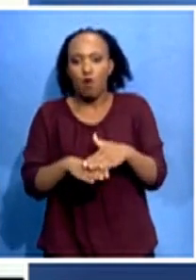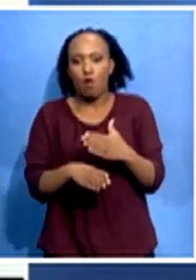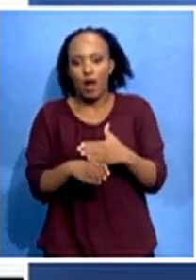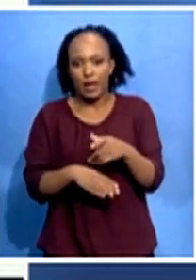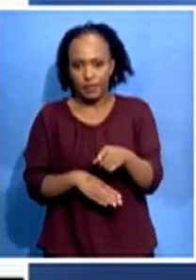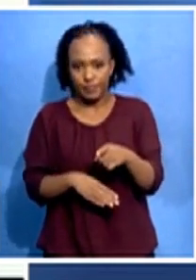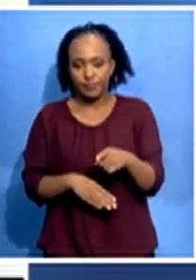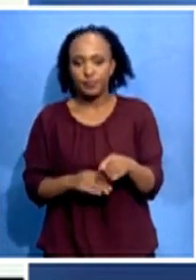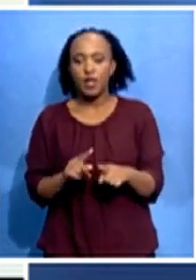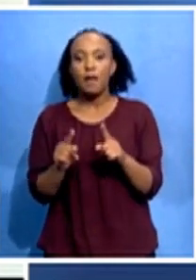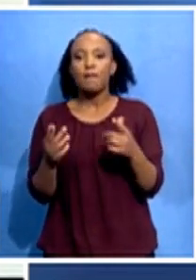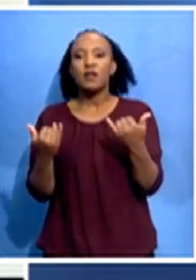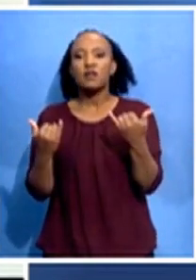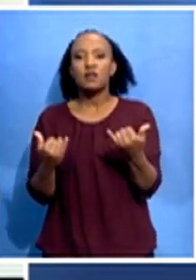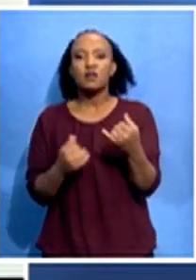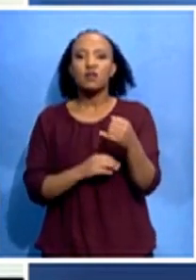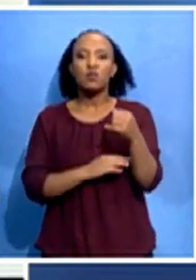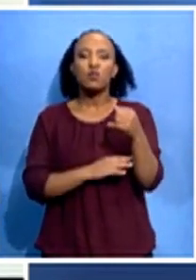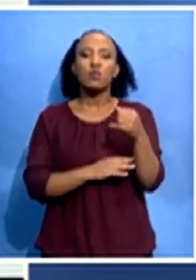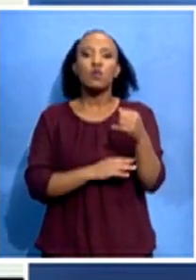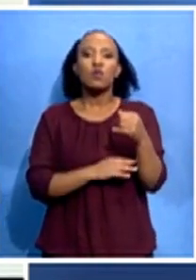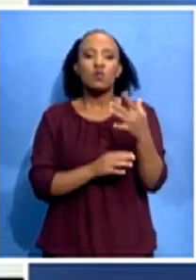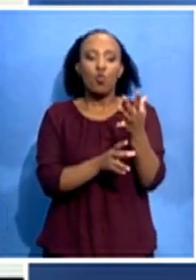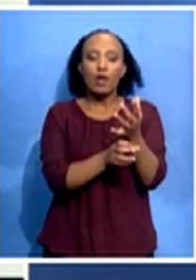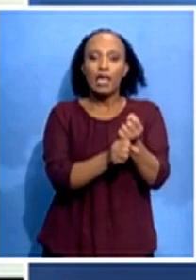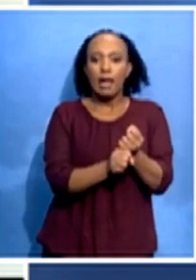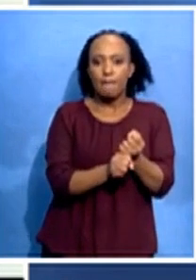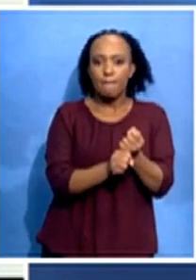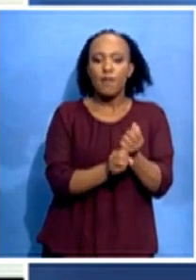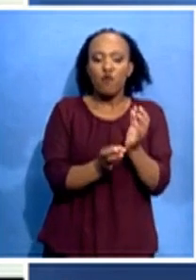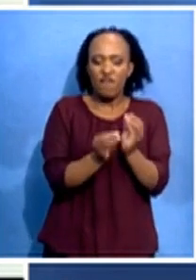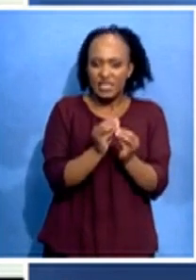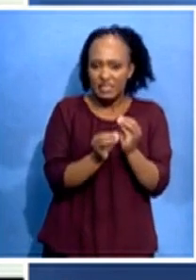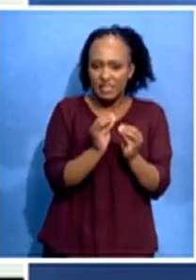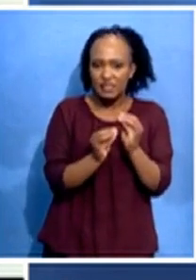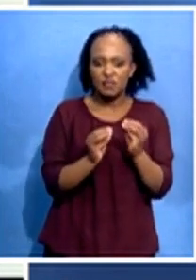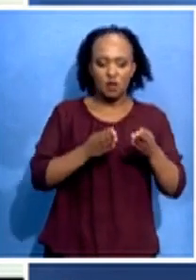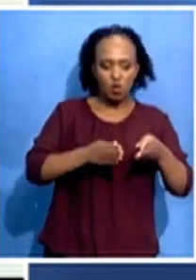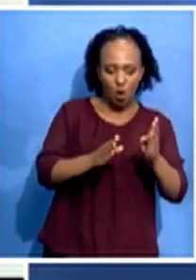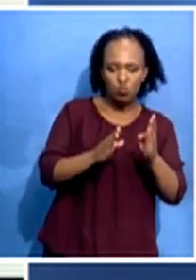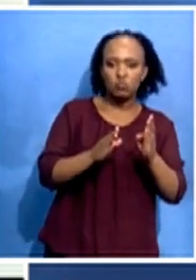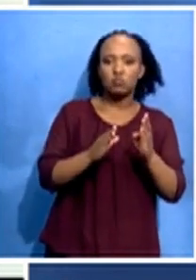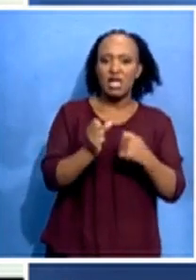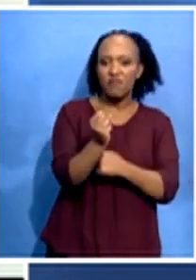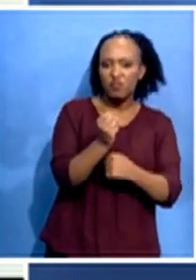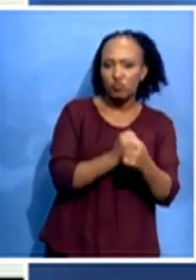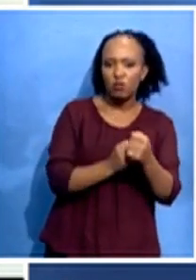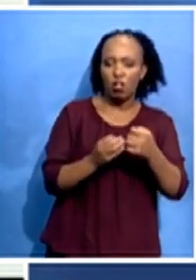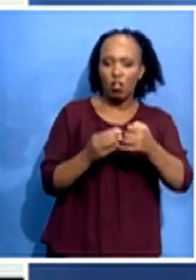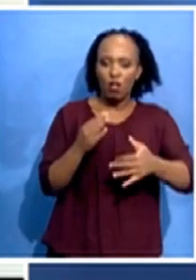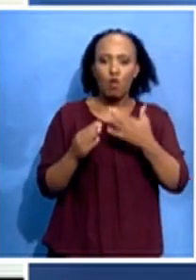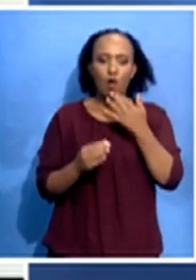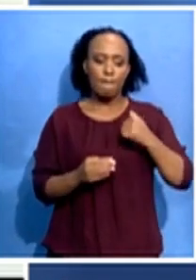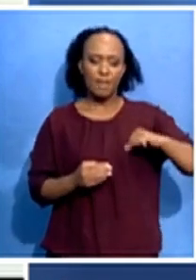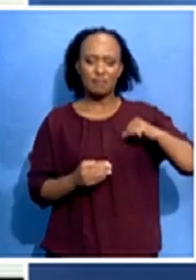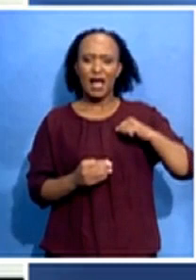great infrastructure, remember our infrastructure has decayed. We have huge problems in municipalities with infrastructure. We start investing in that